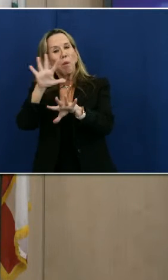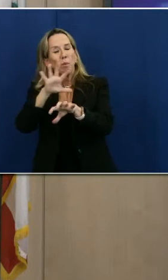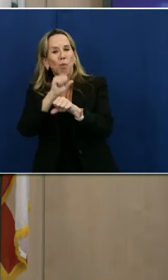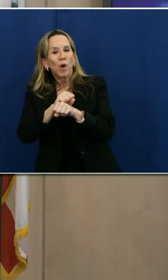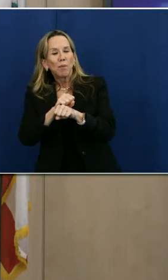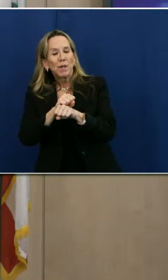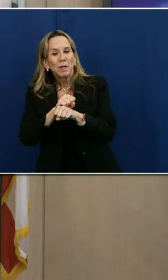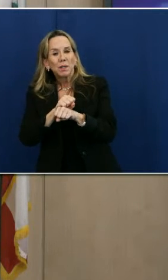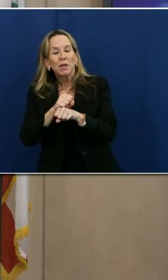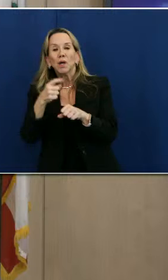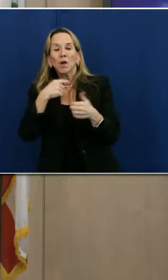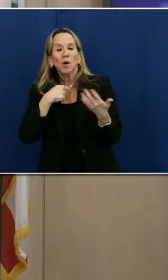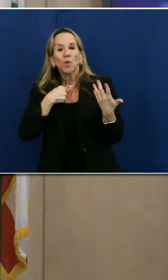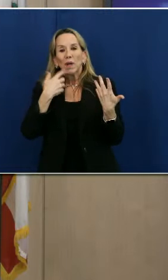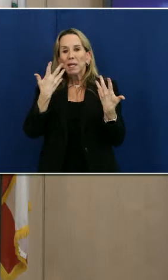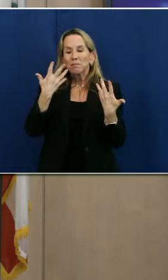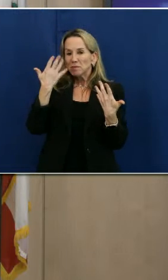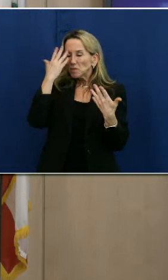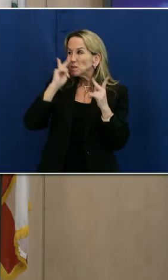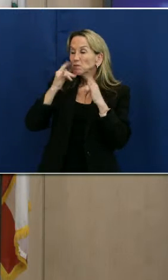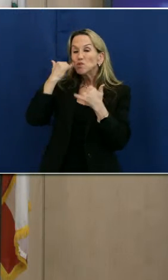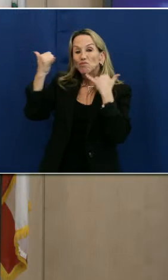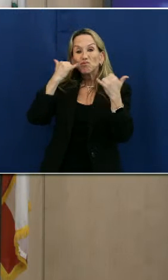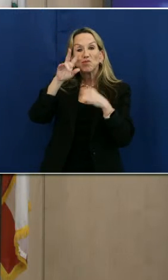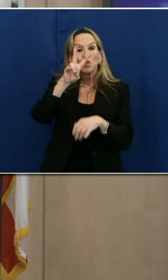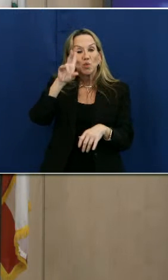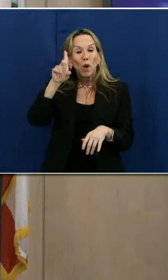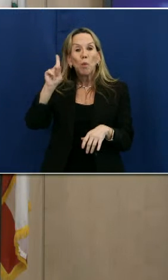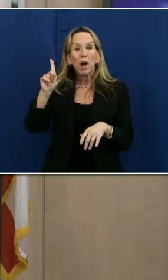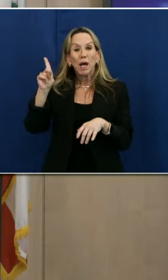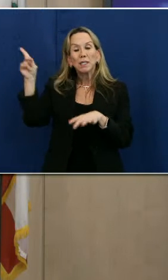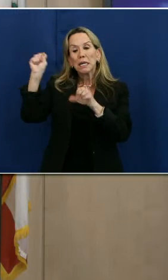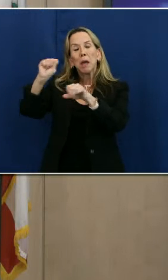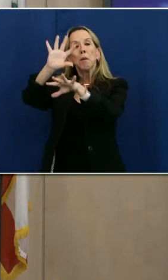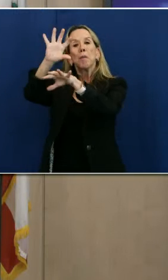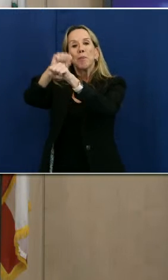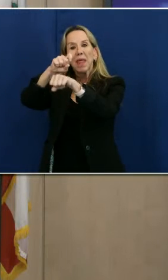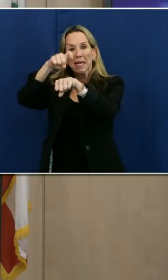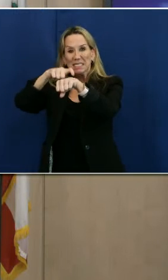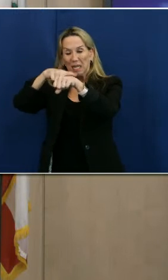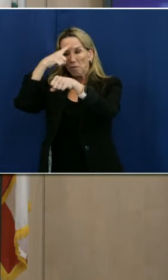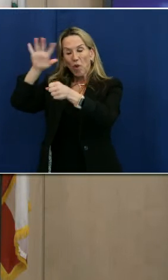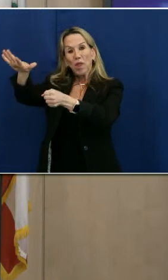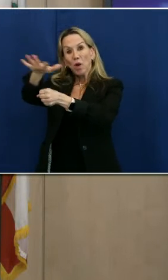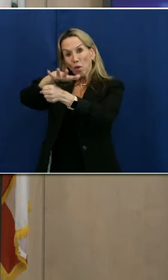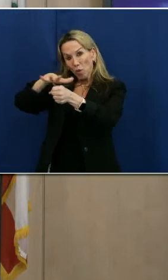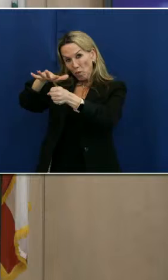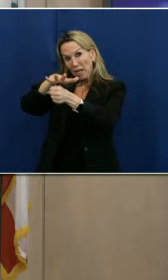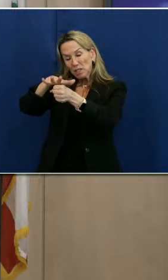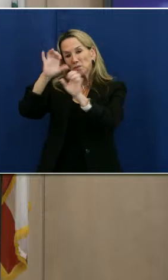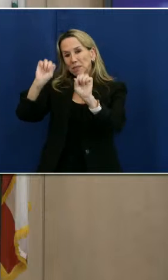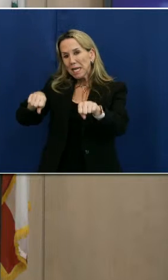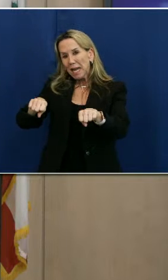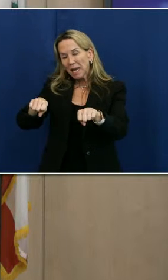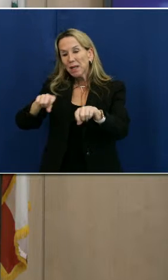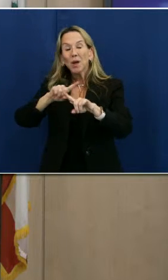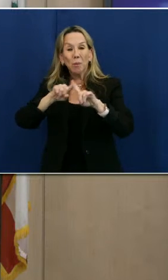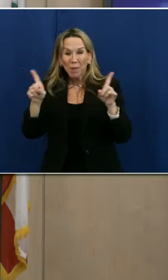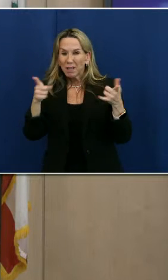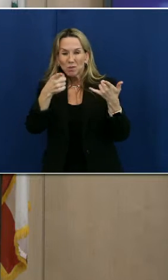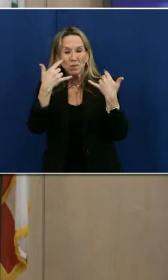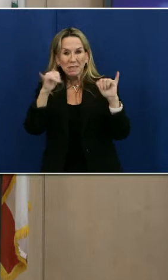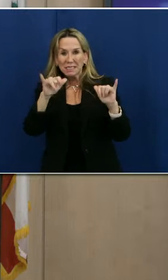allow that. They'll be able to go on 211, and they'll be able to register for that time, for that location and that day. But other than